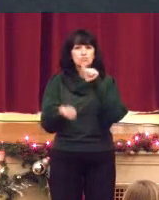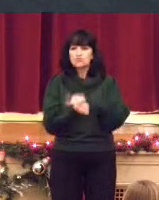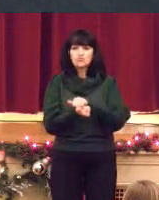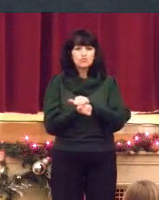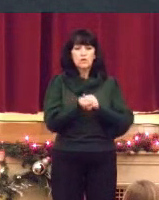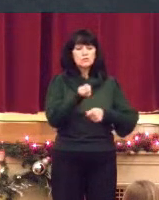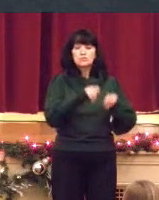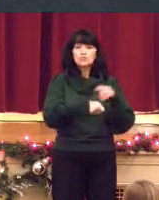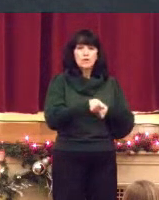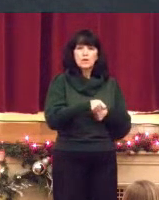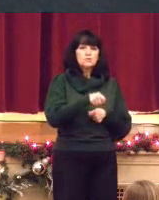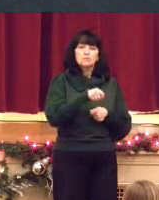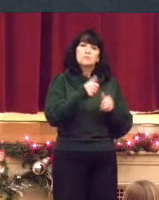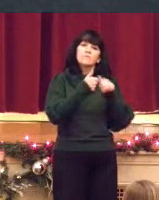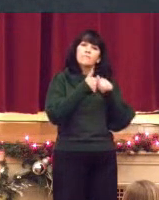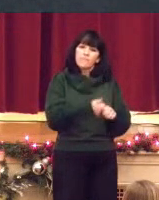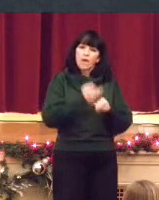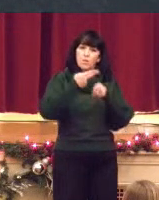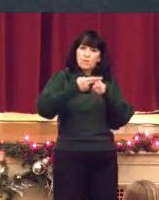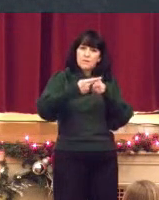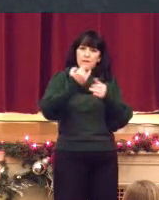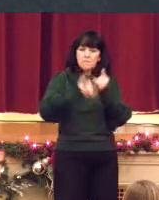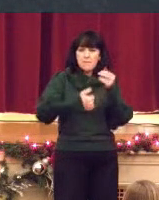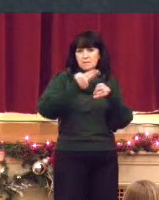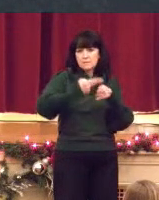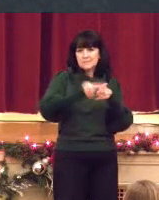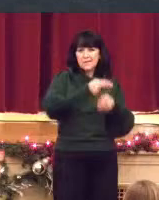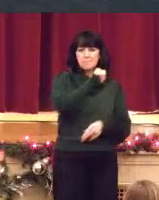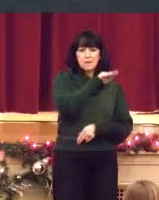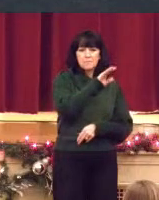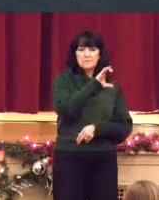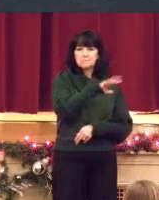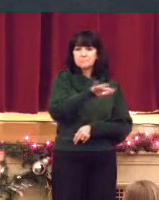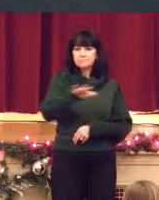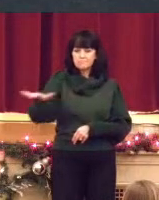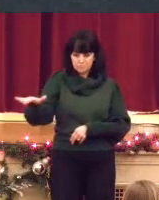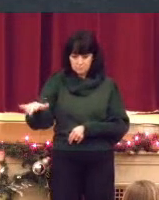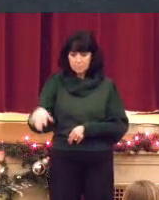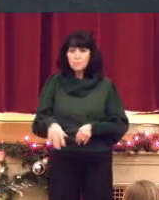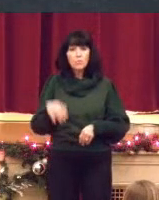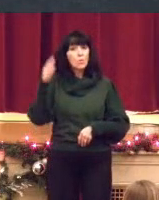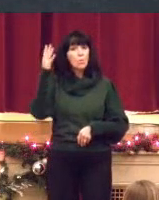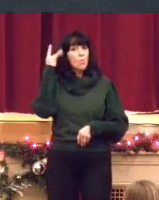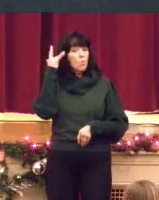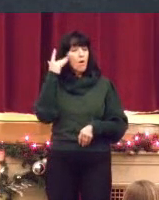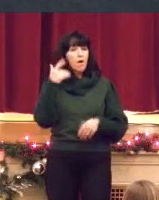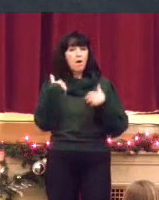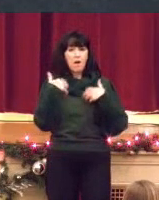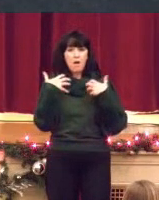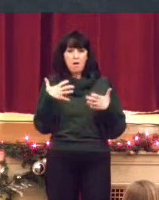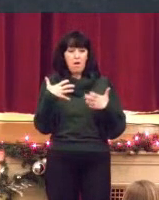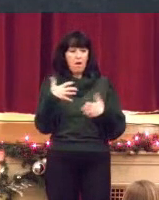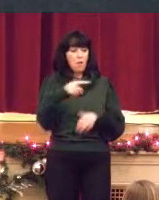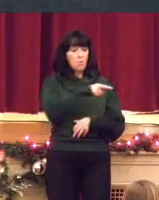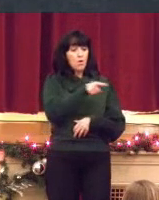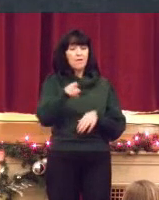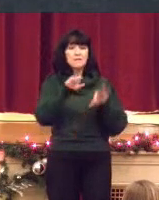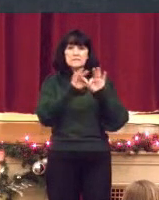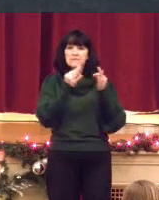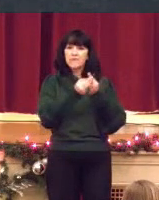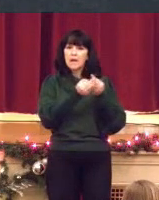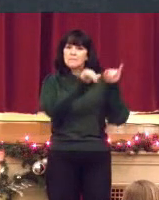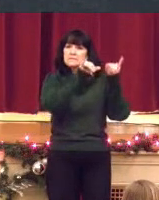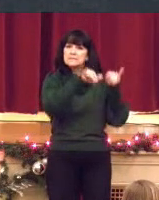and maintain relationships with families for the entire duration that those families were at Mount Pleasant High School. So